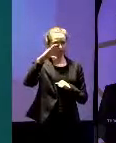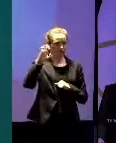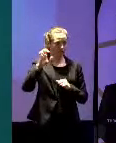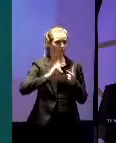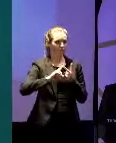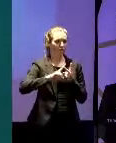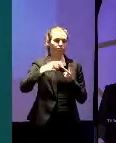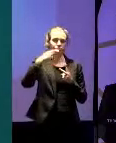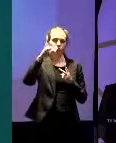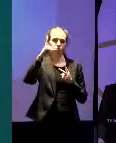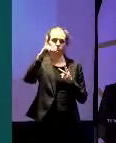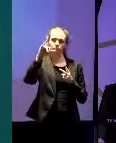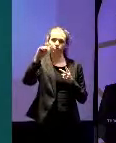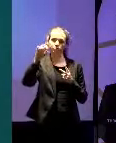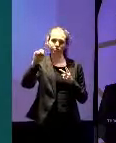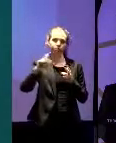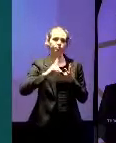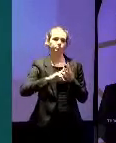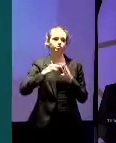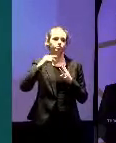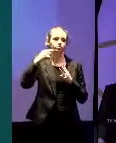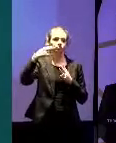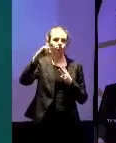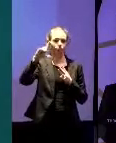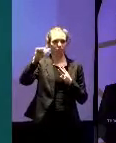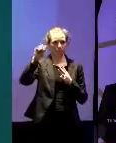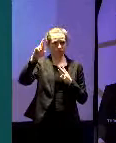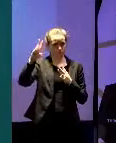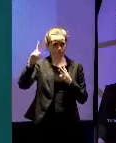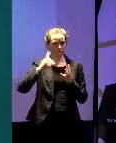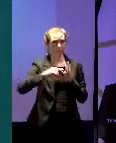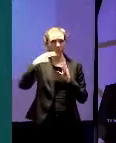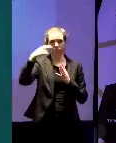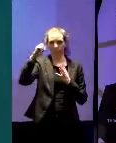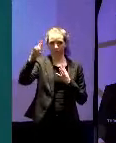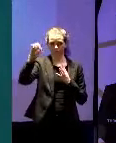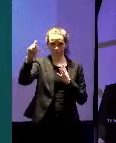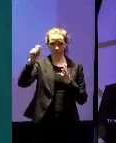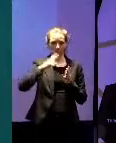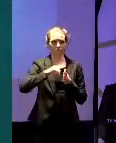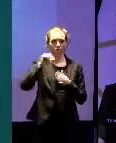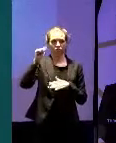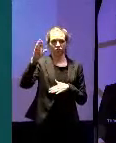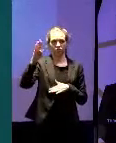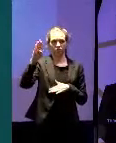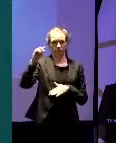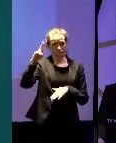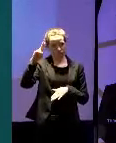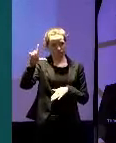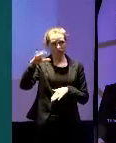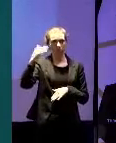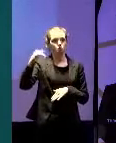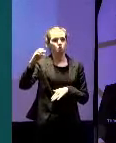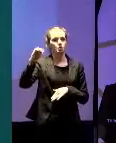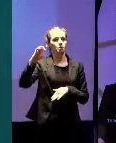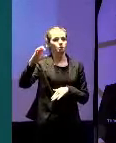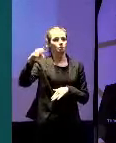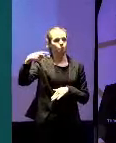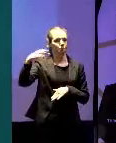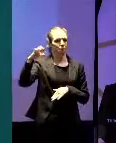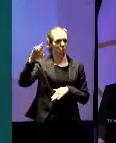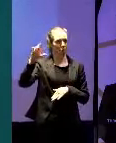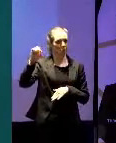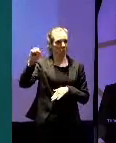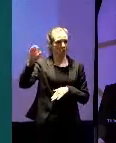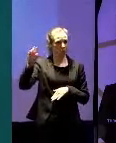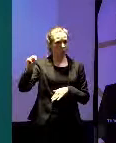G. Allard, L. Makubu Badenhorst, L. Abdul, E. McPherson, M. Carolson.